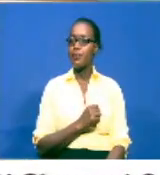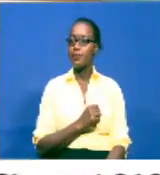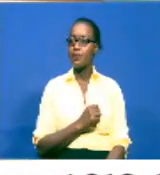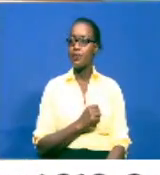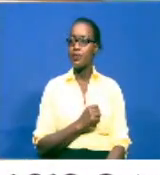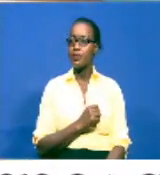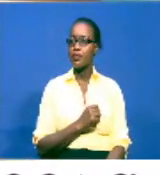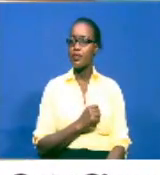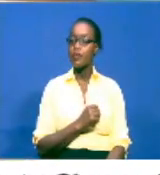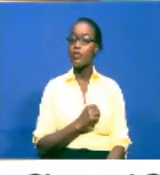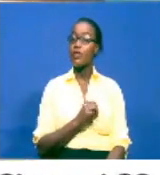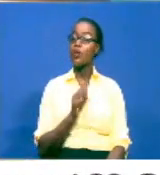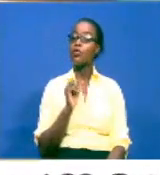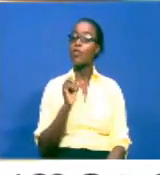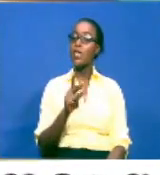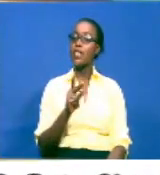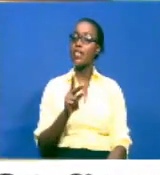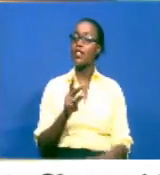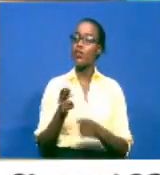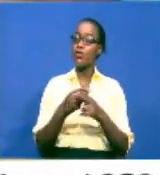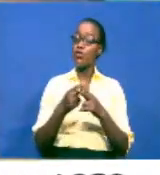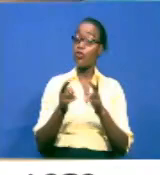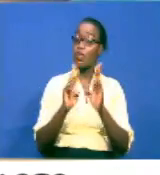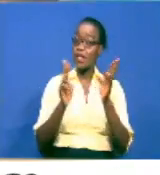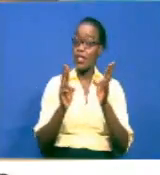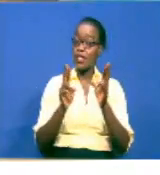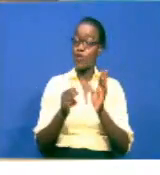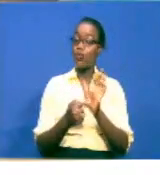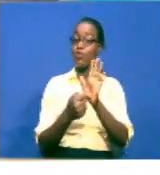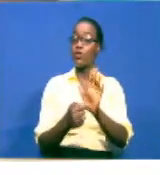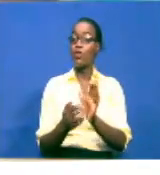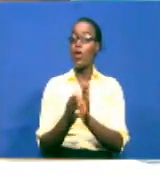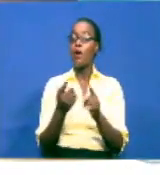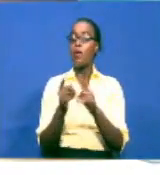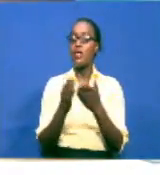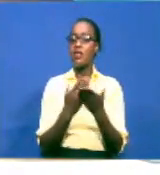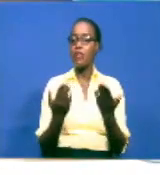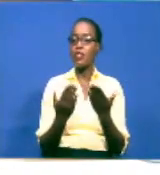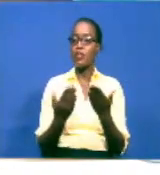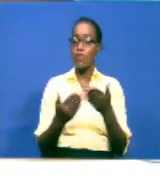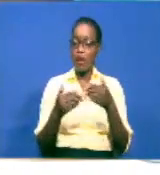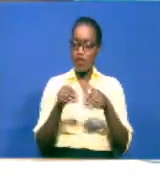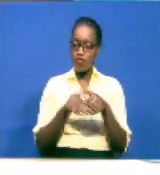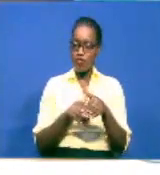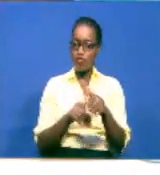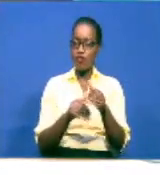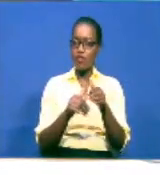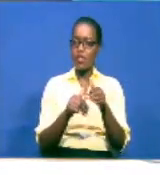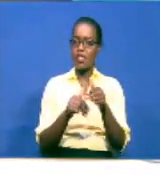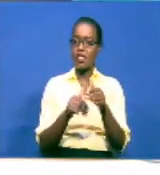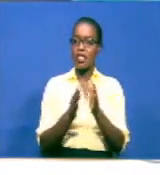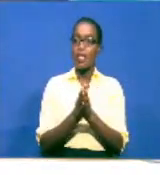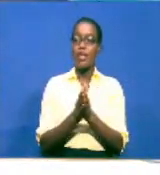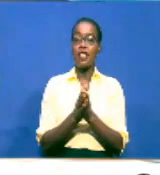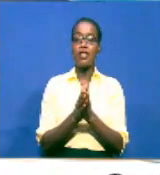Okay, we will be relaying that as soon as it is ready. But some of the things that we are following up, of course, the live